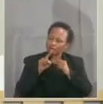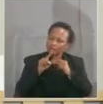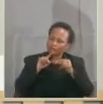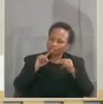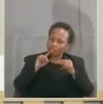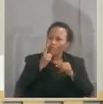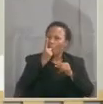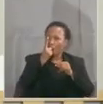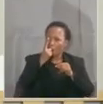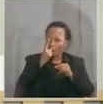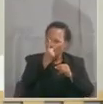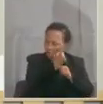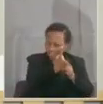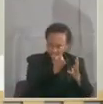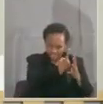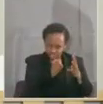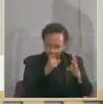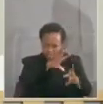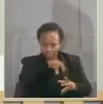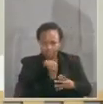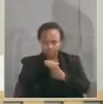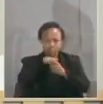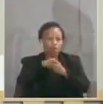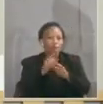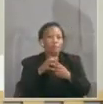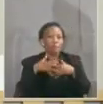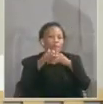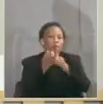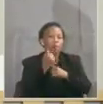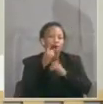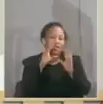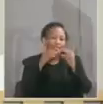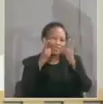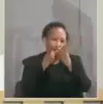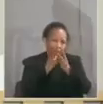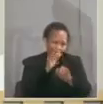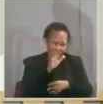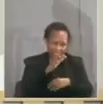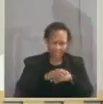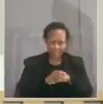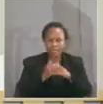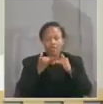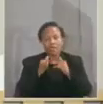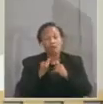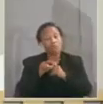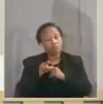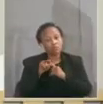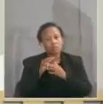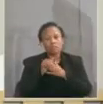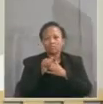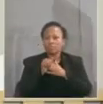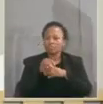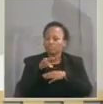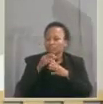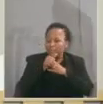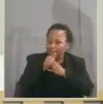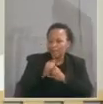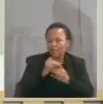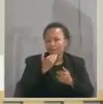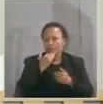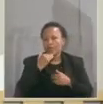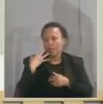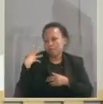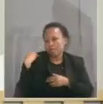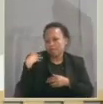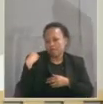department. The IMC was chaired or led by the Minister of Police,